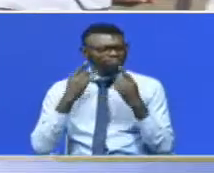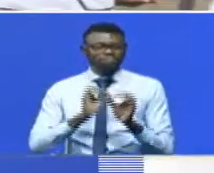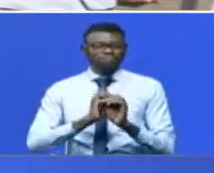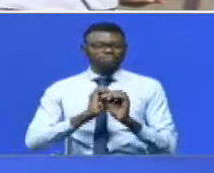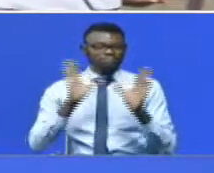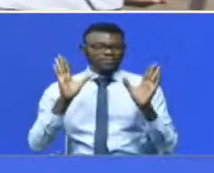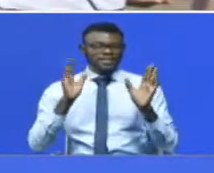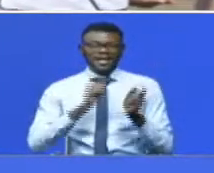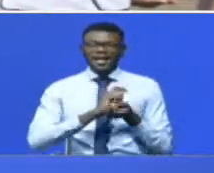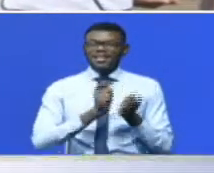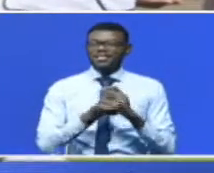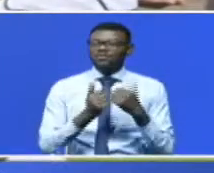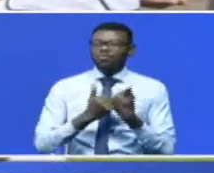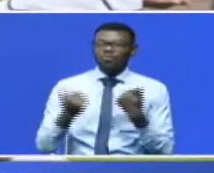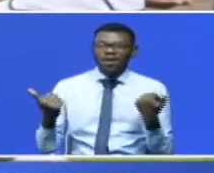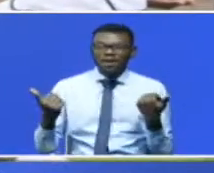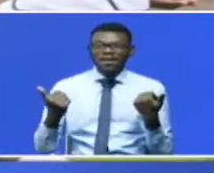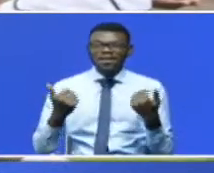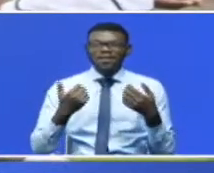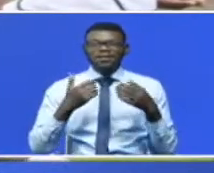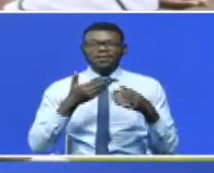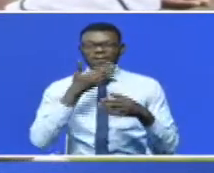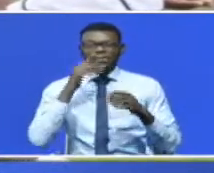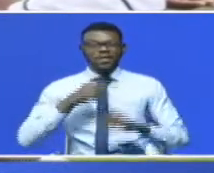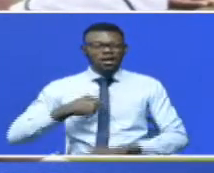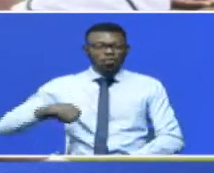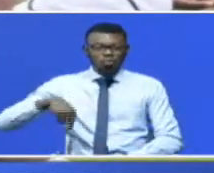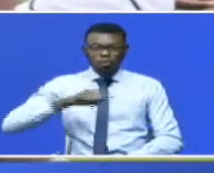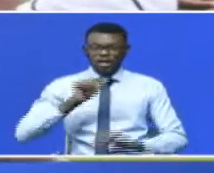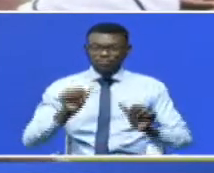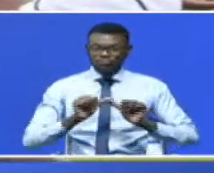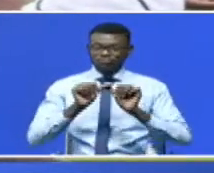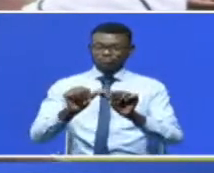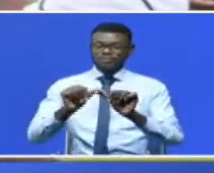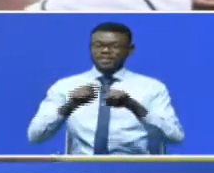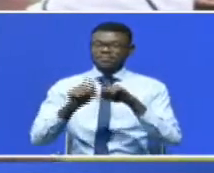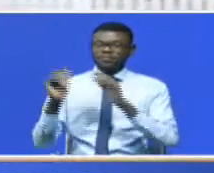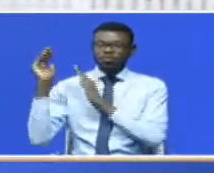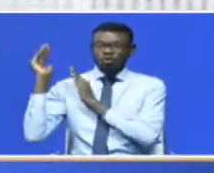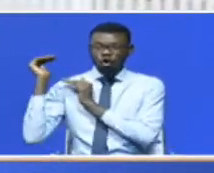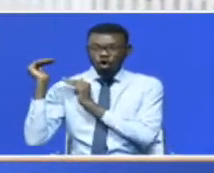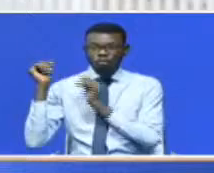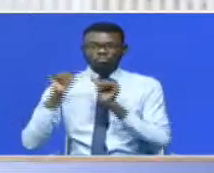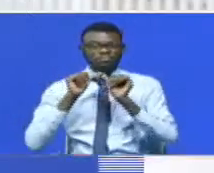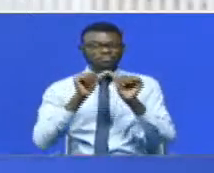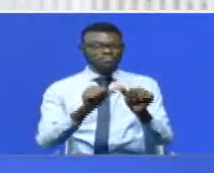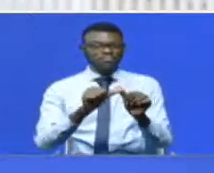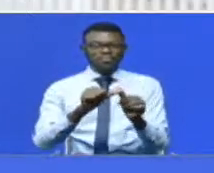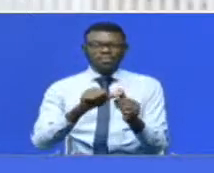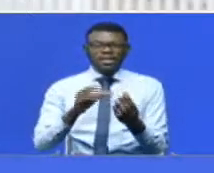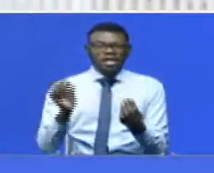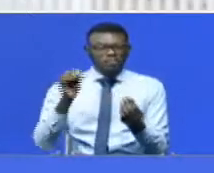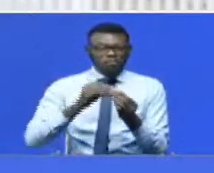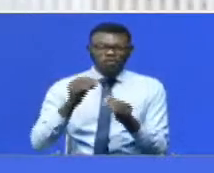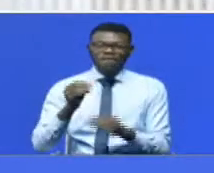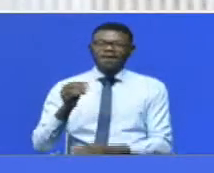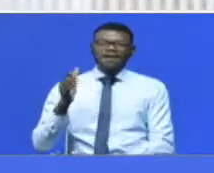game. They were speaking so well, and we should continue. And I hope that we continue doing more of that in future